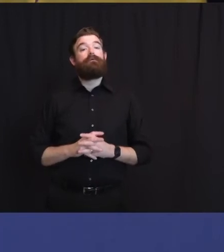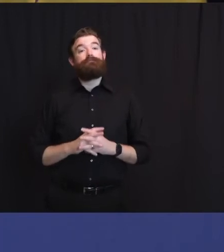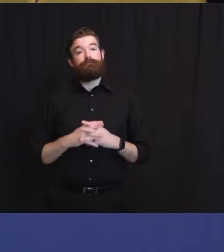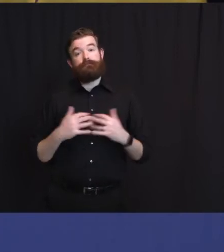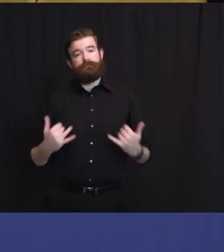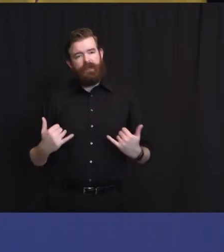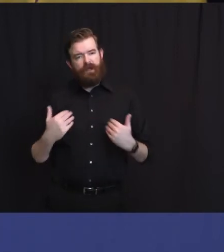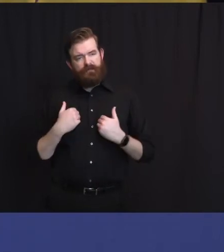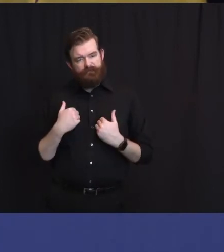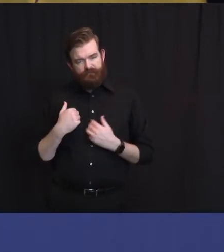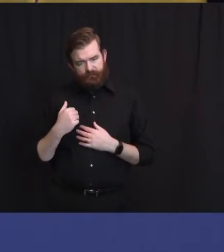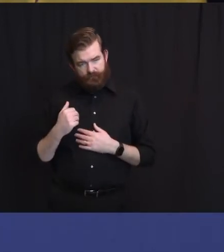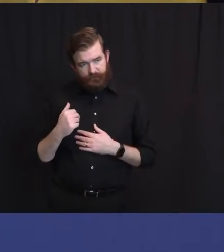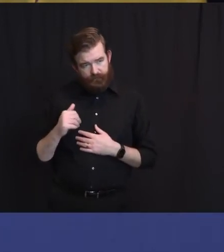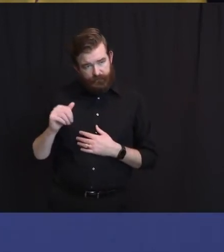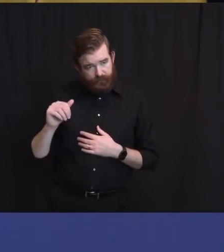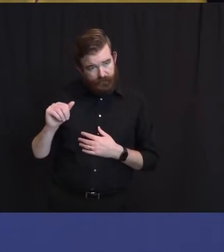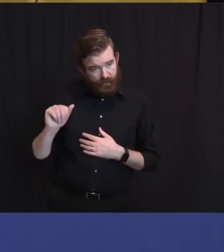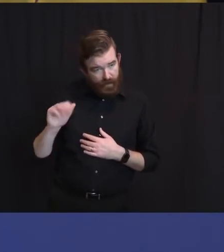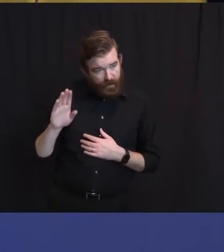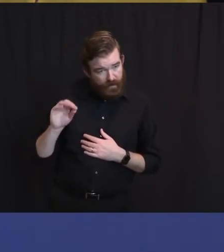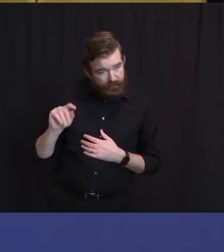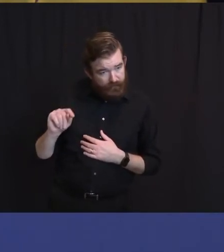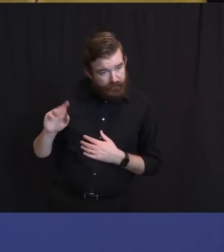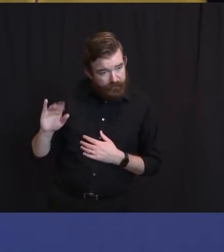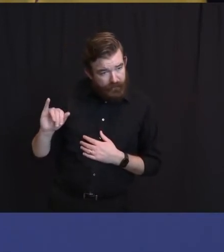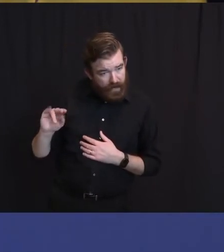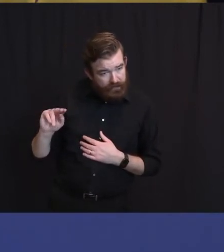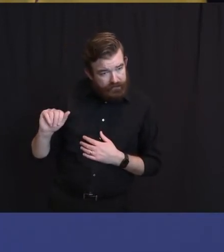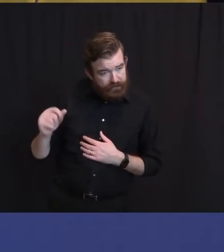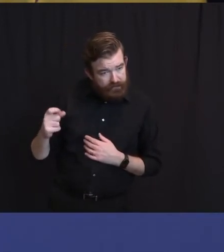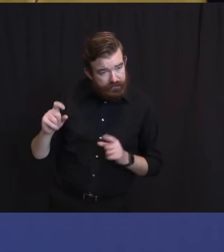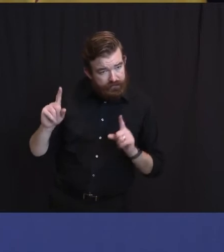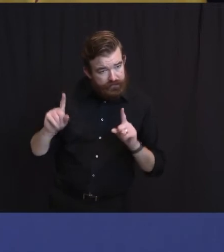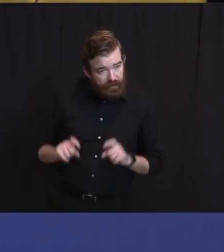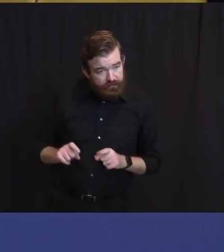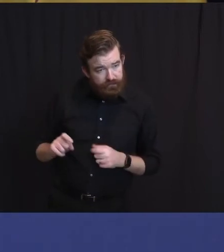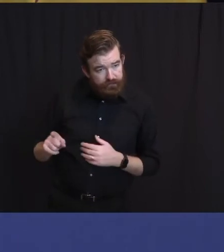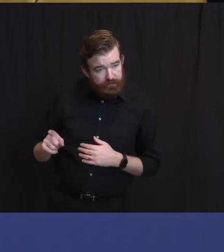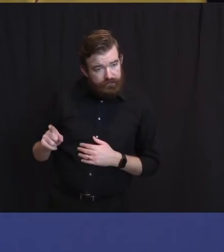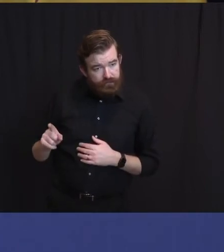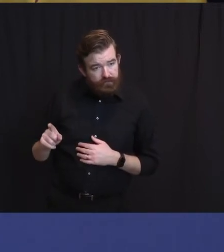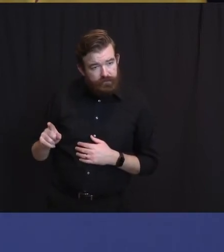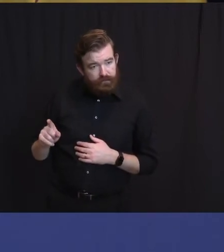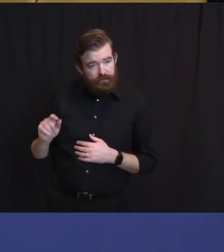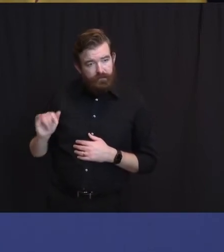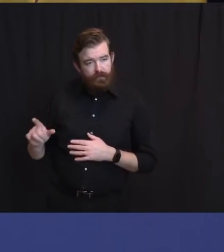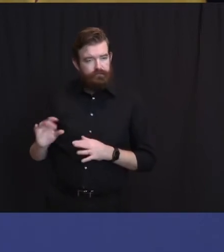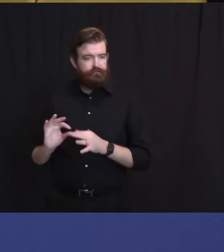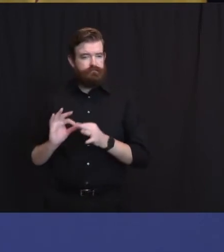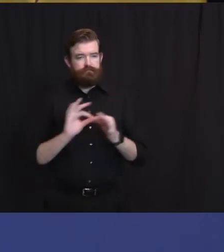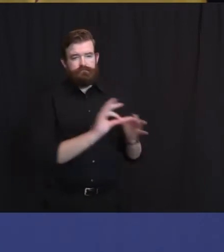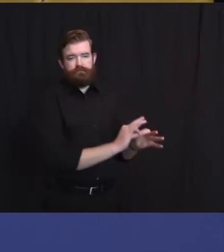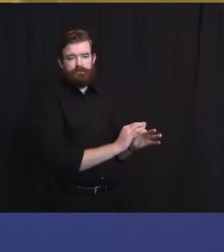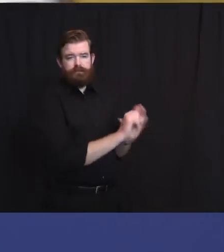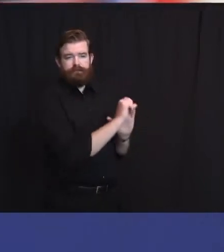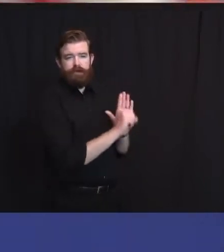linked directly into the healthcare database anywhere, not just New Jersey, anywhere, whereas the Q Health are. But Tina,